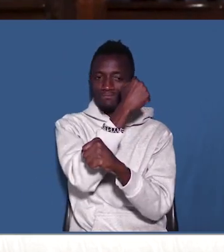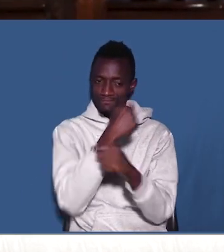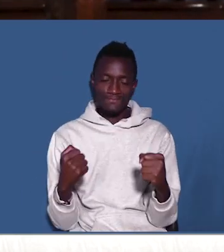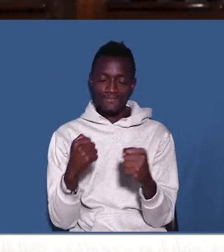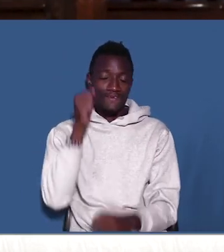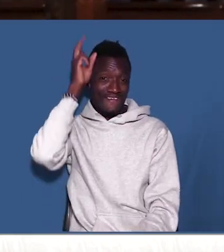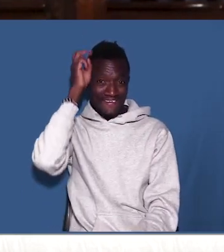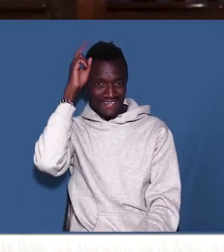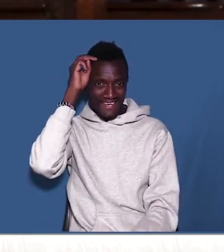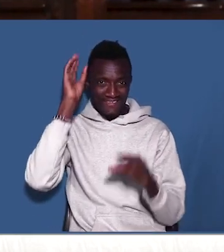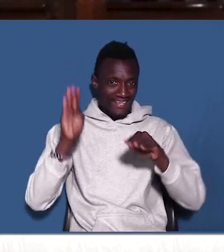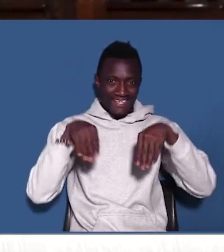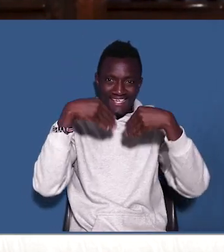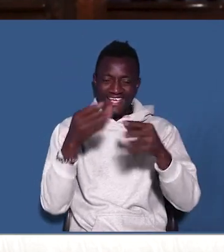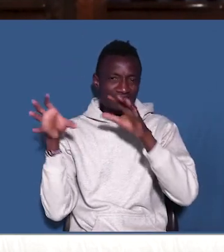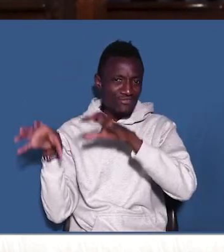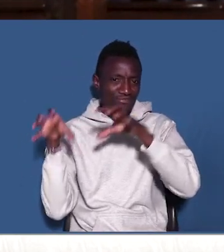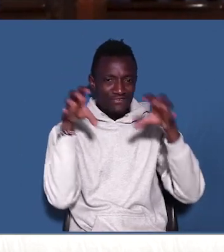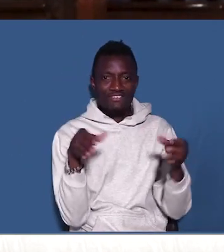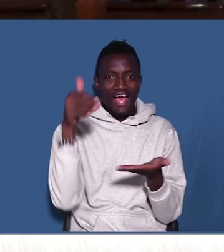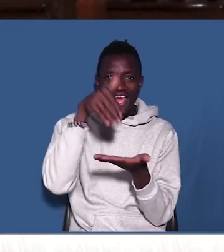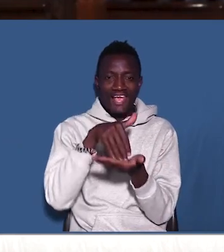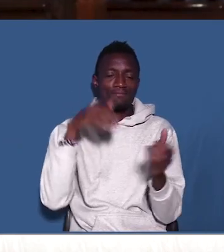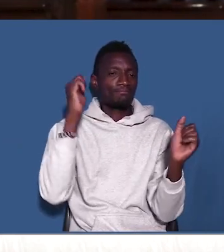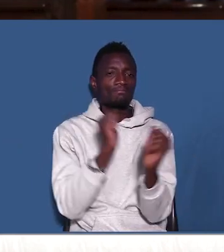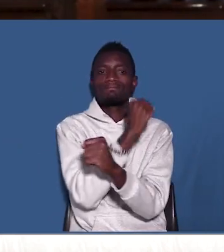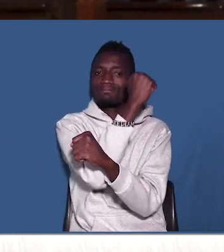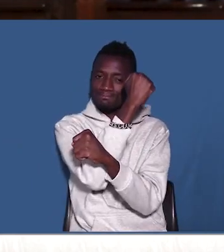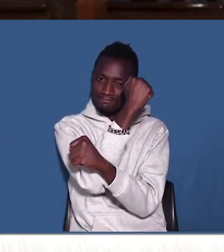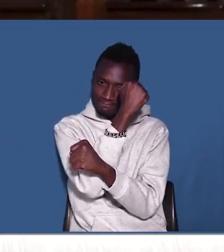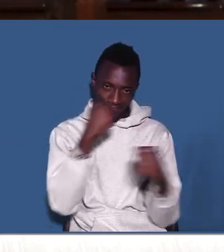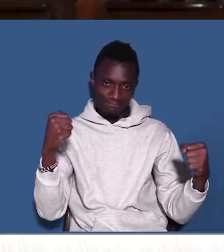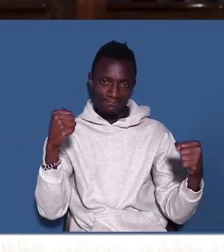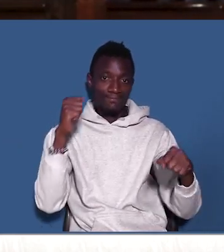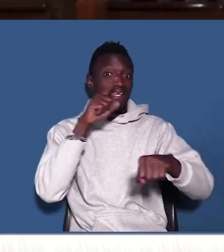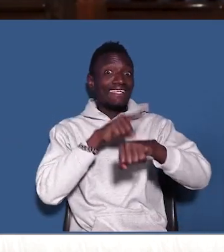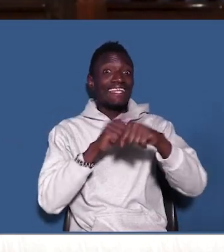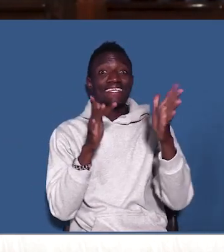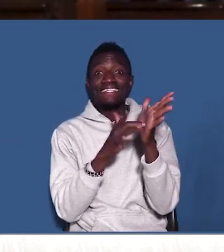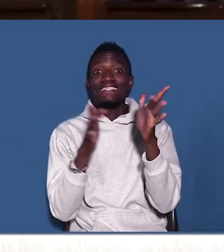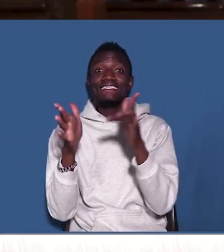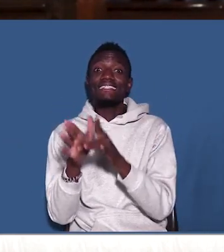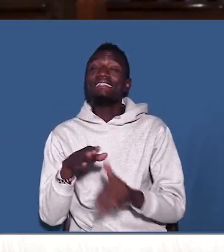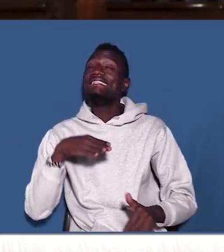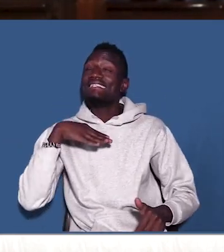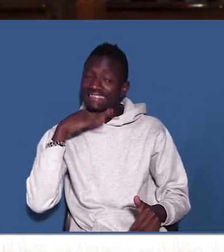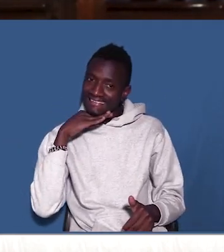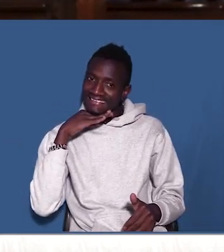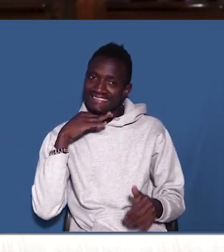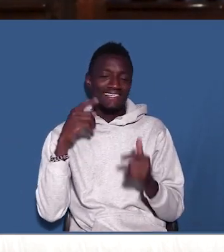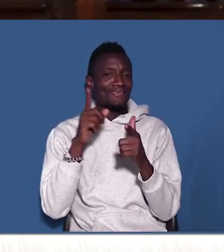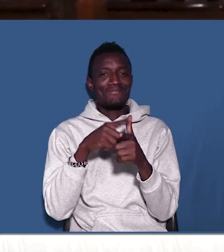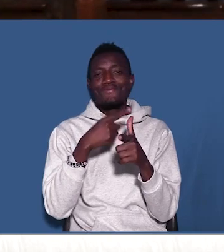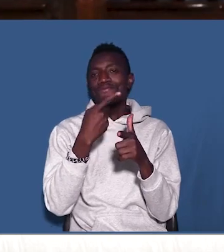Jesus went into death, it was game over for the devil and game on for